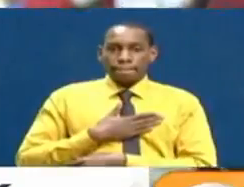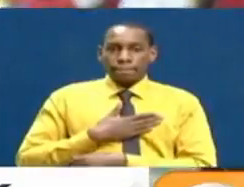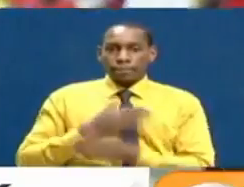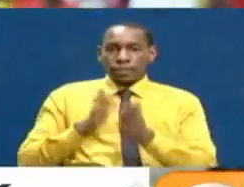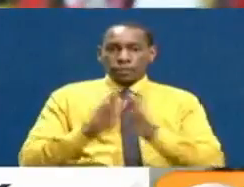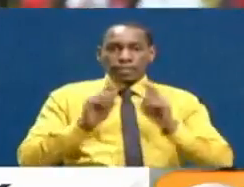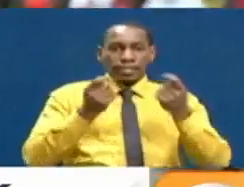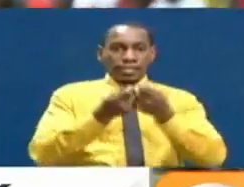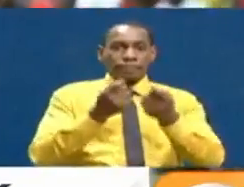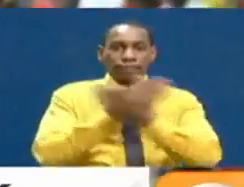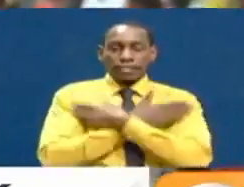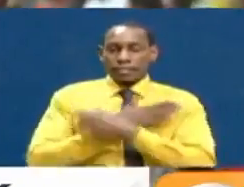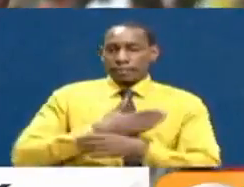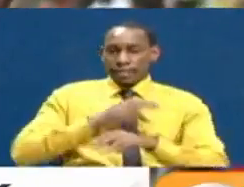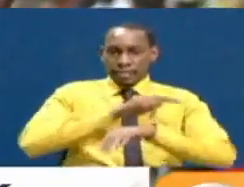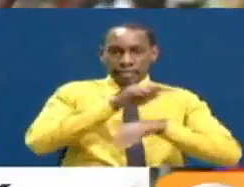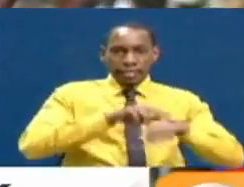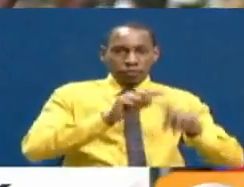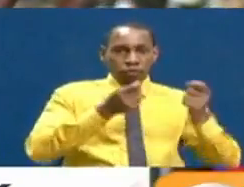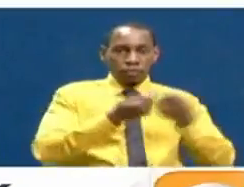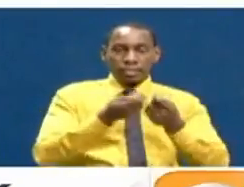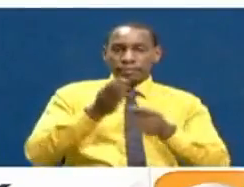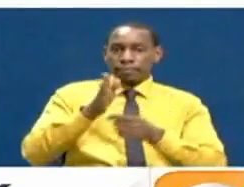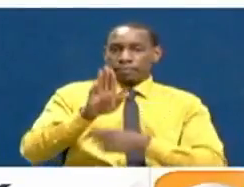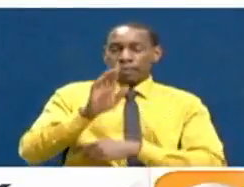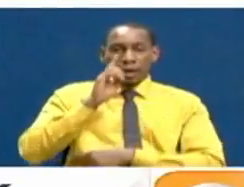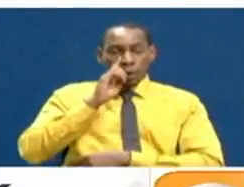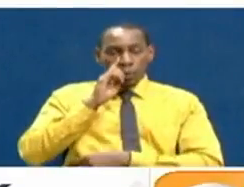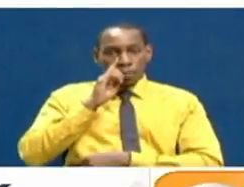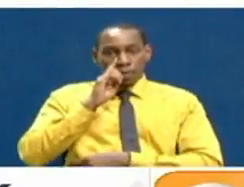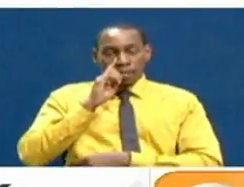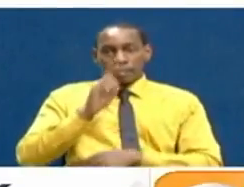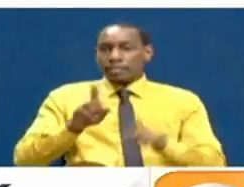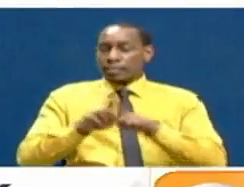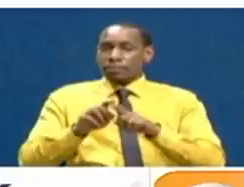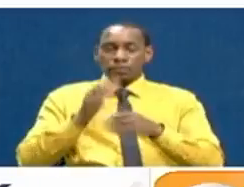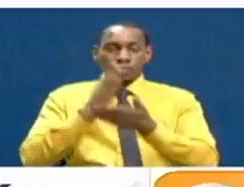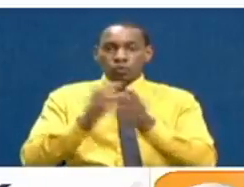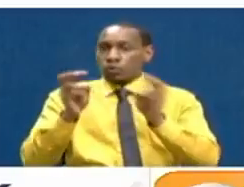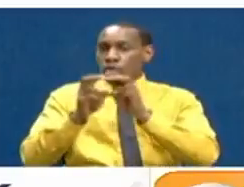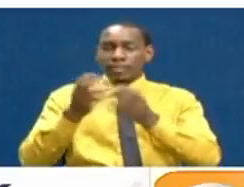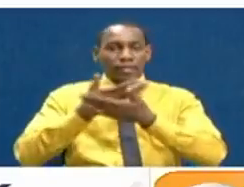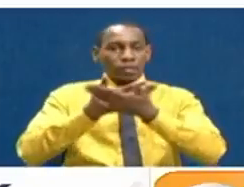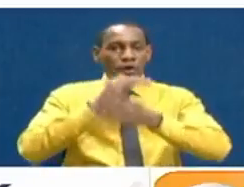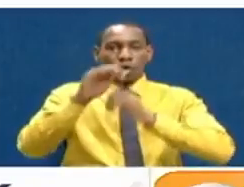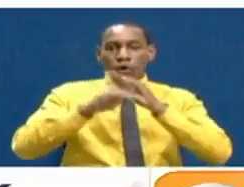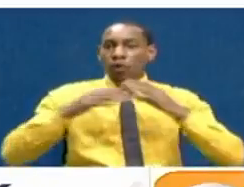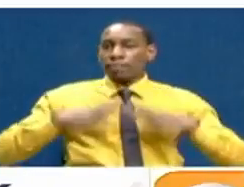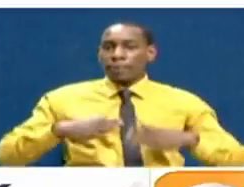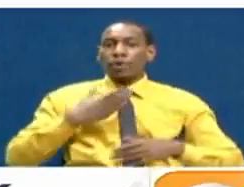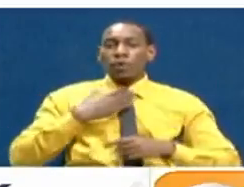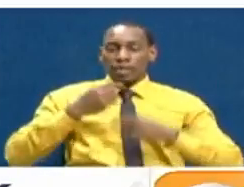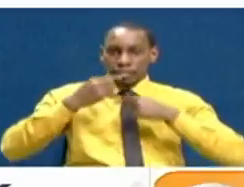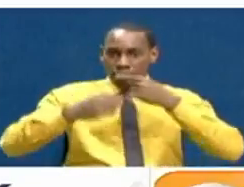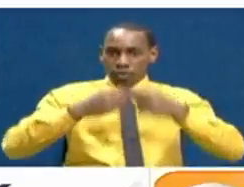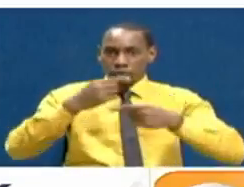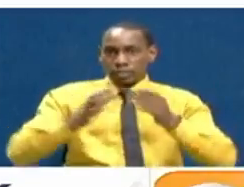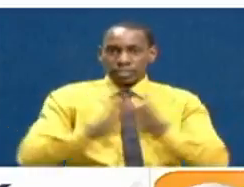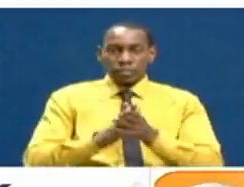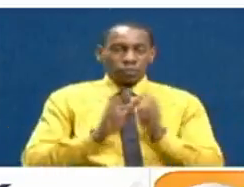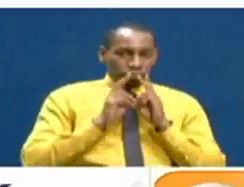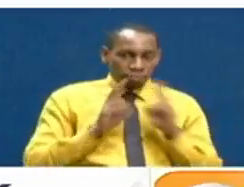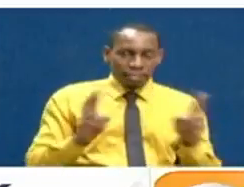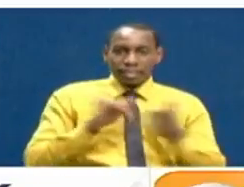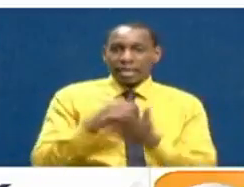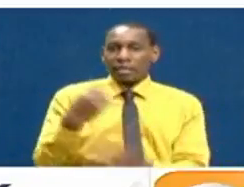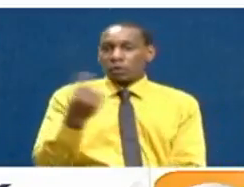my teammates in the national team back at home. So I get in touch with everybody to try and maintain my sanity. That's the only